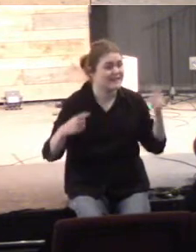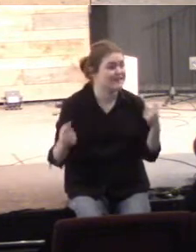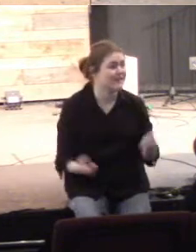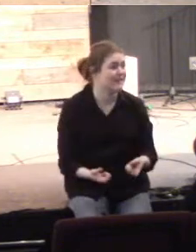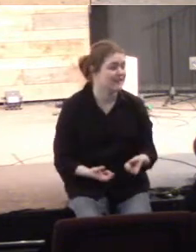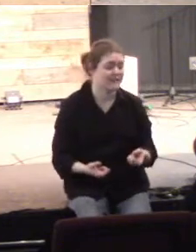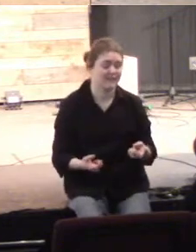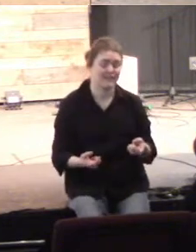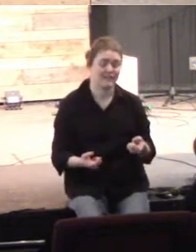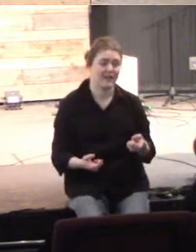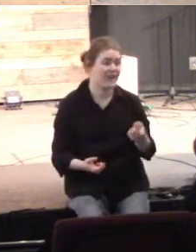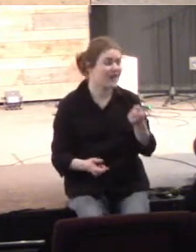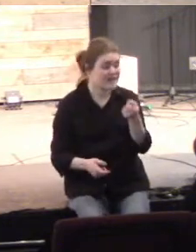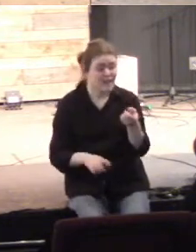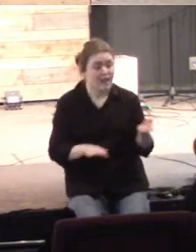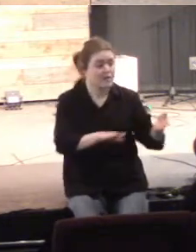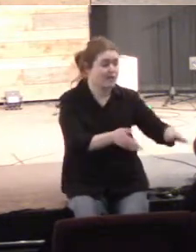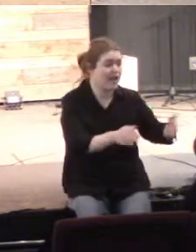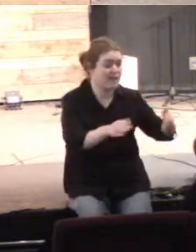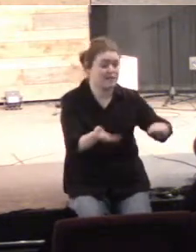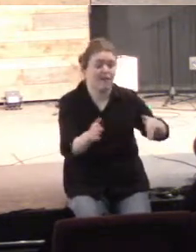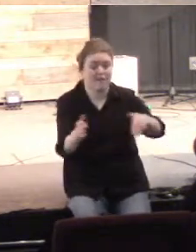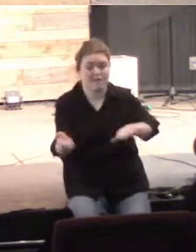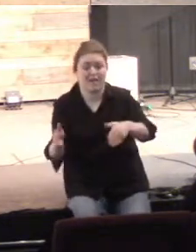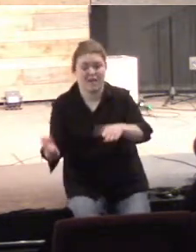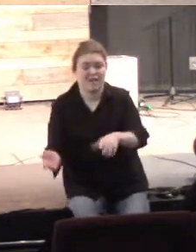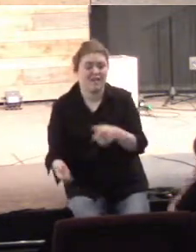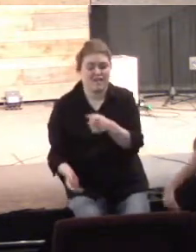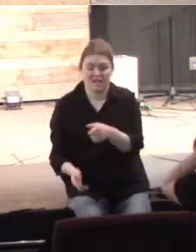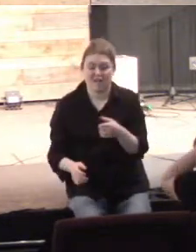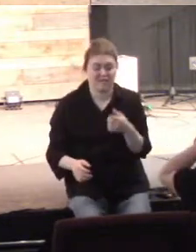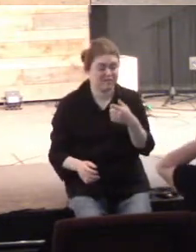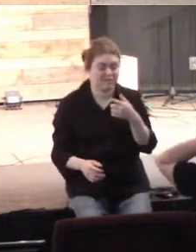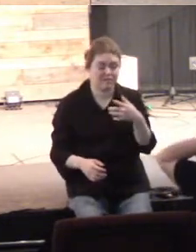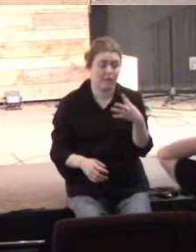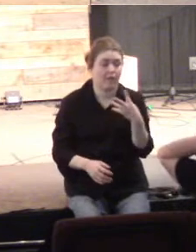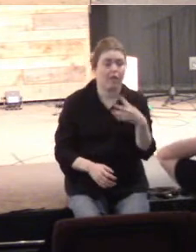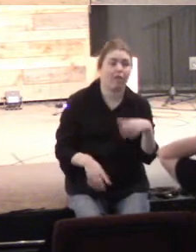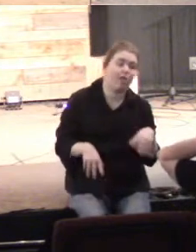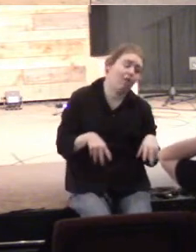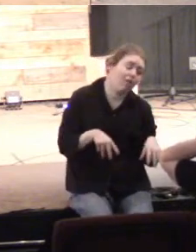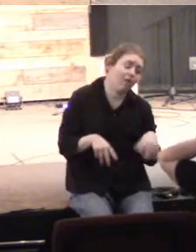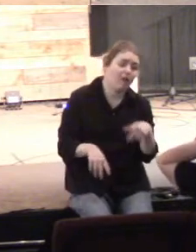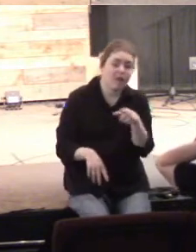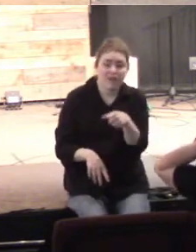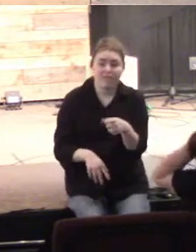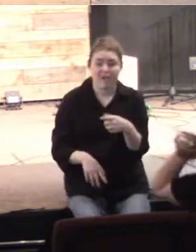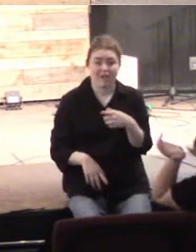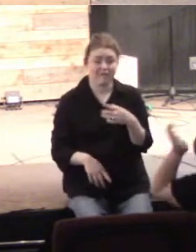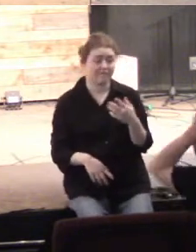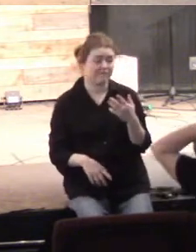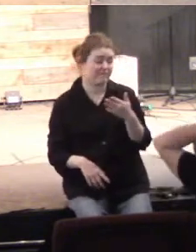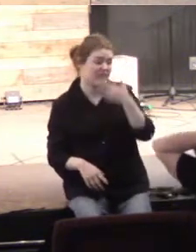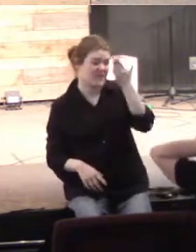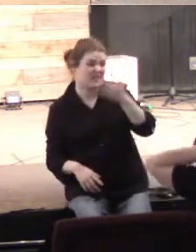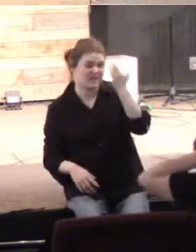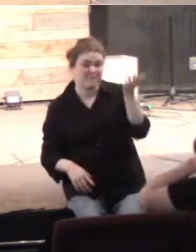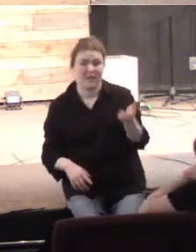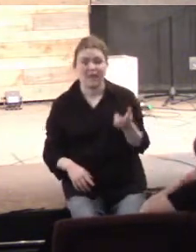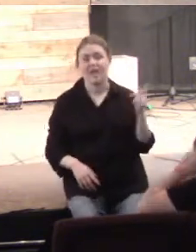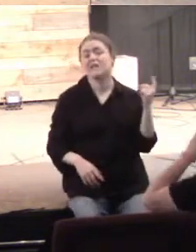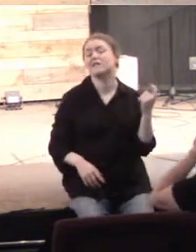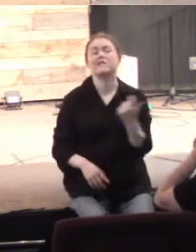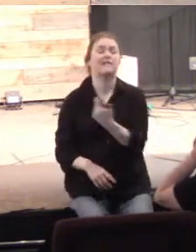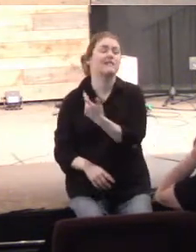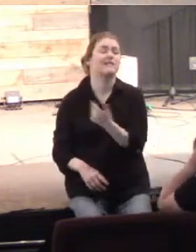People are just, they're dying. They're wasting away. They're smelly. They don't know they smell it. They put on really fancy perfume and things like that make them smell good.